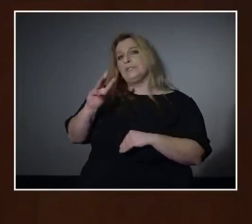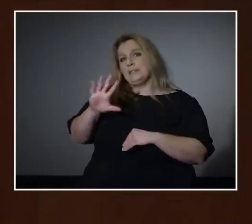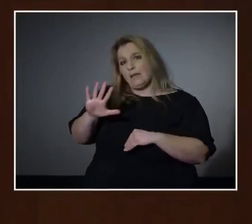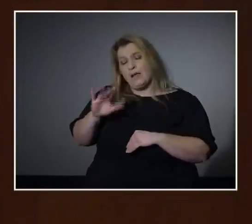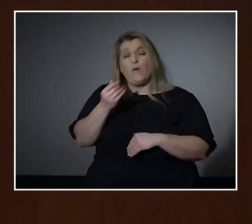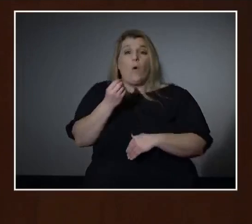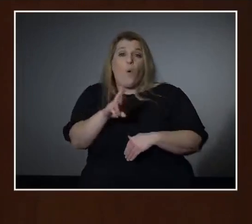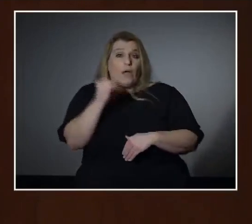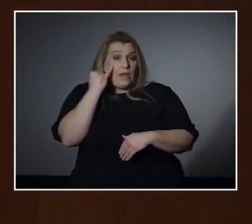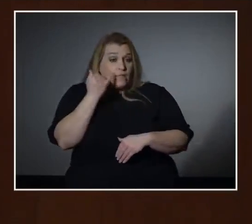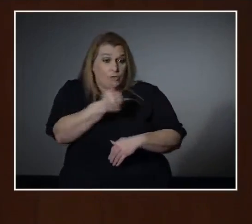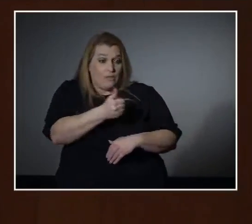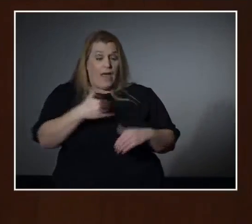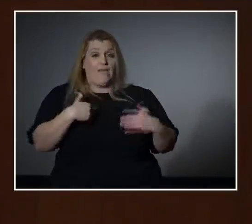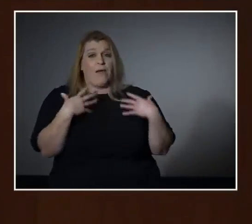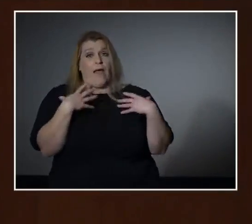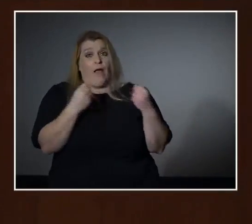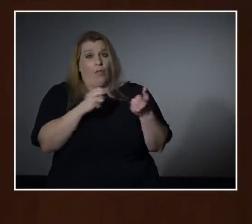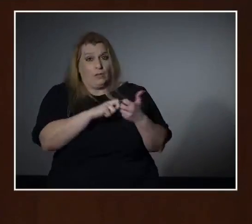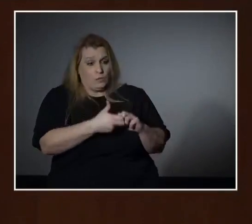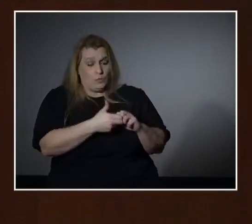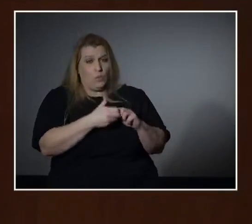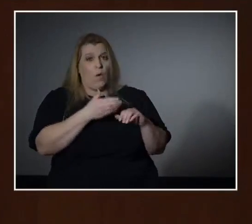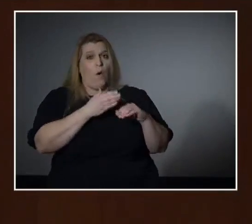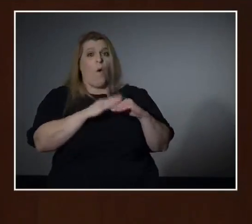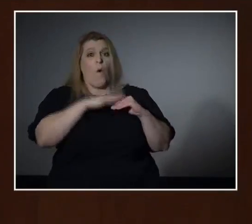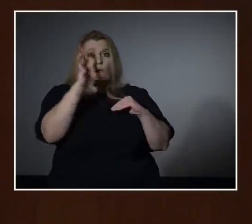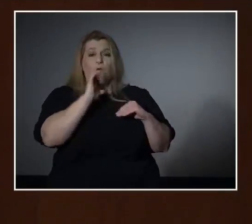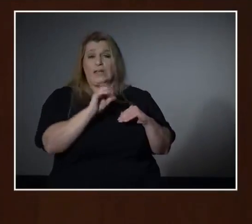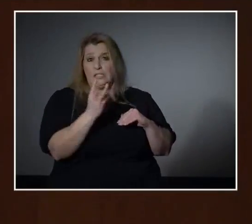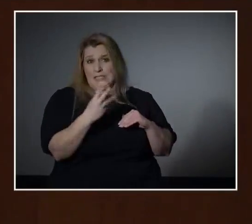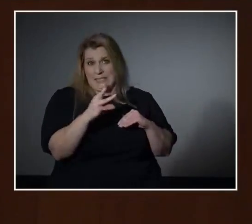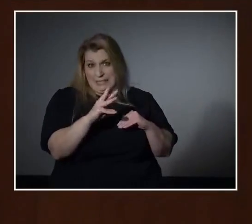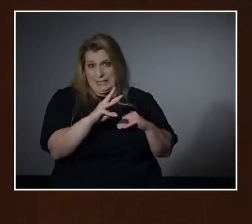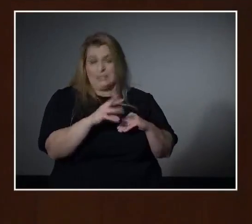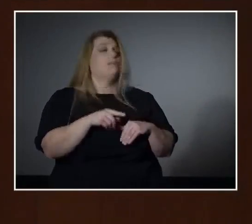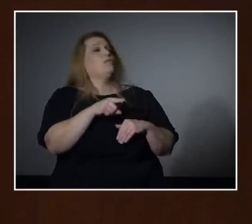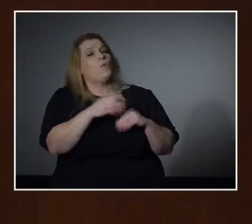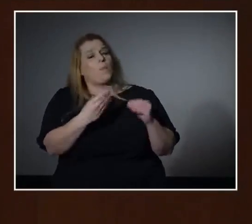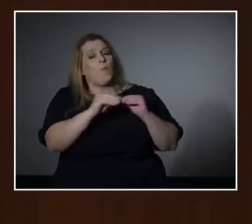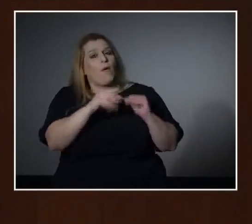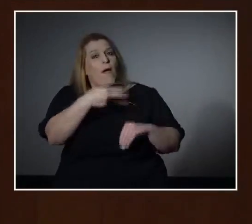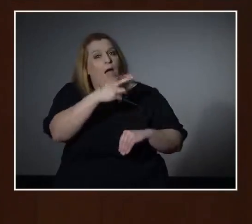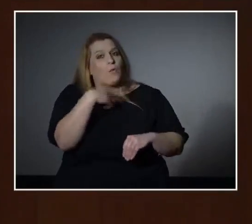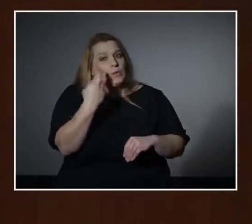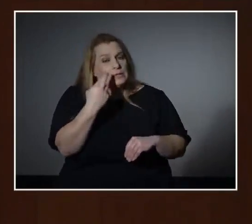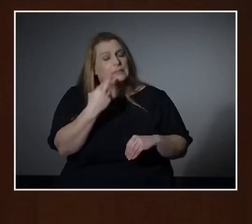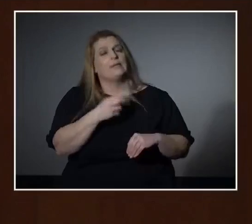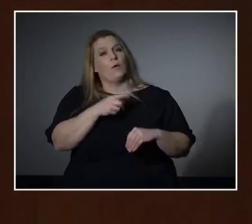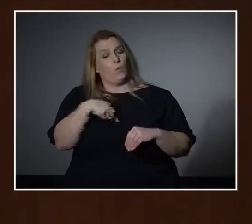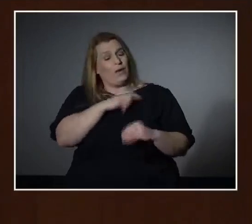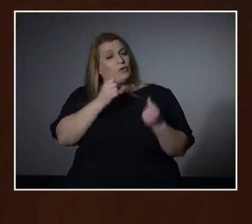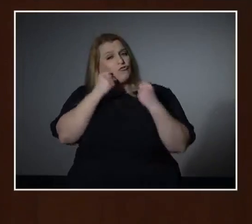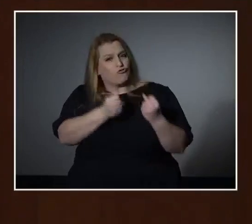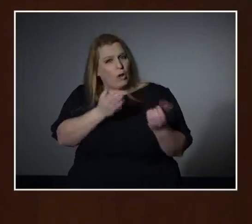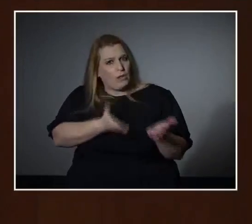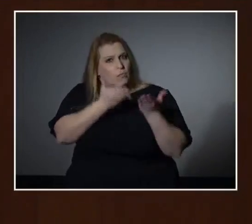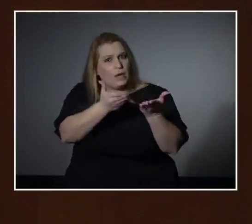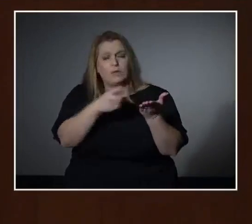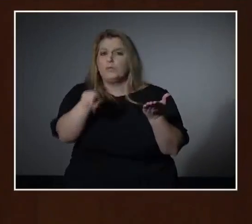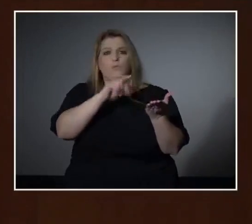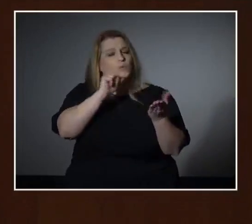you're someone with a chronic medical condition and over age of 16 that puts you at higher risk, we are strongly recommending that you do not